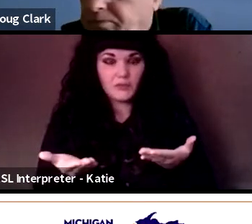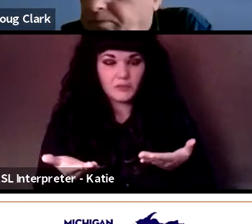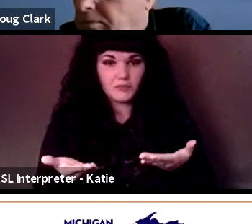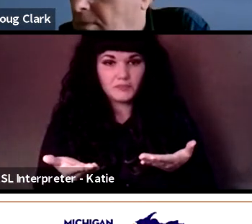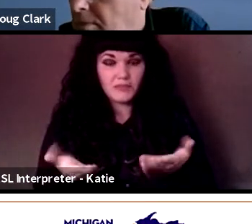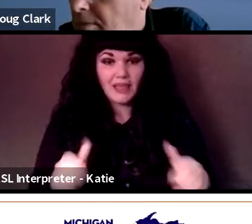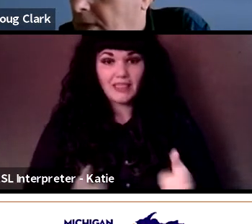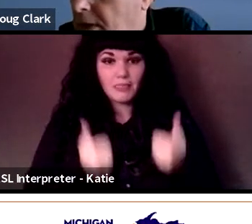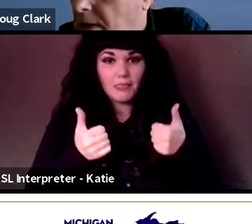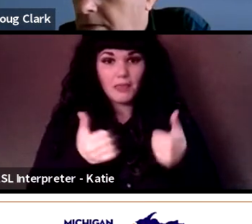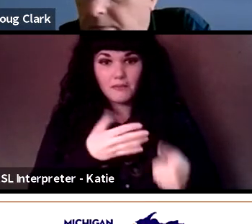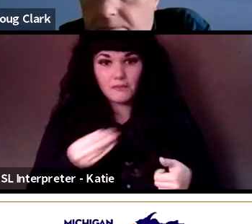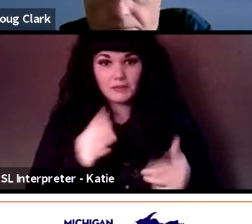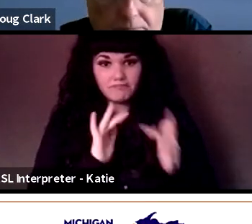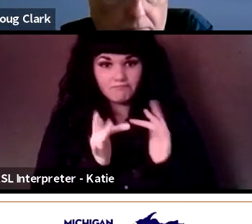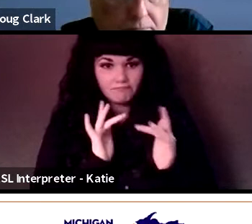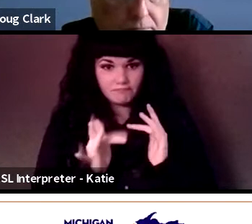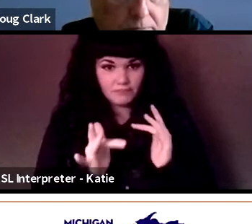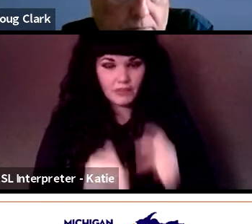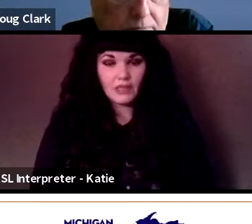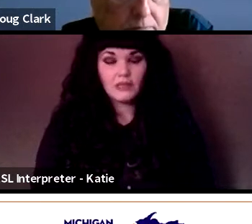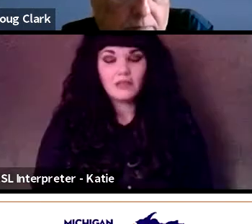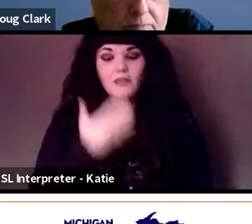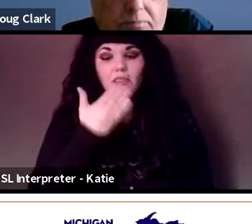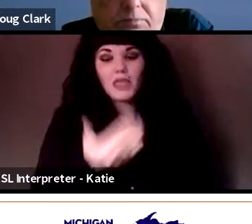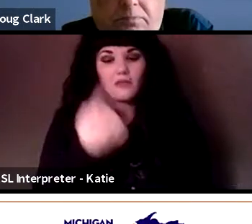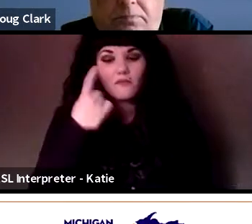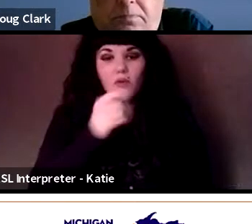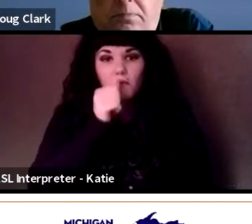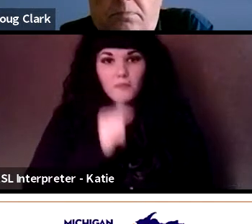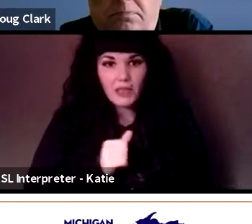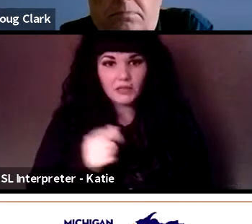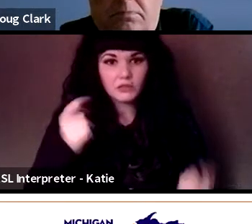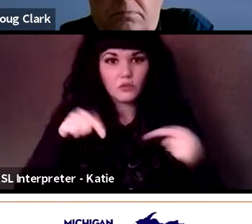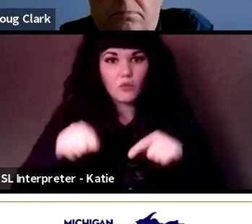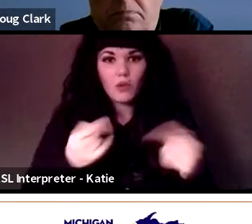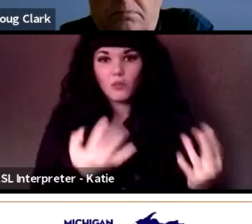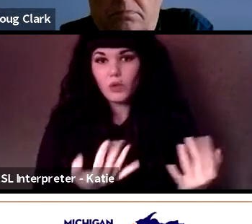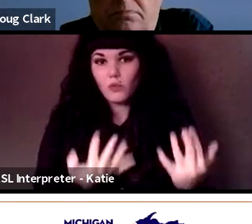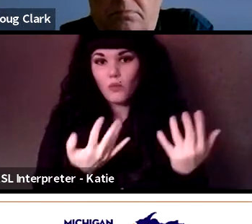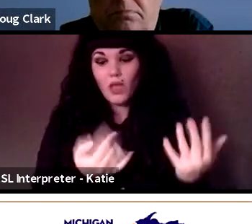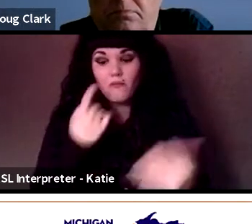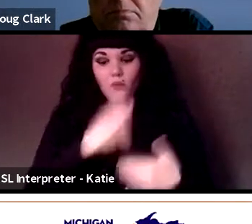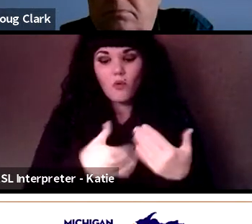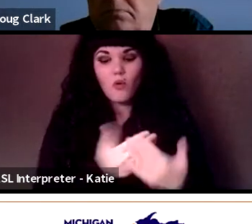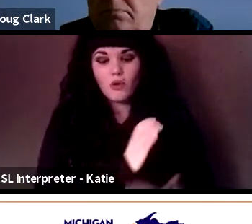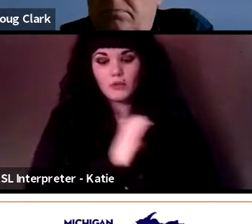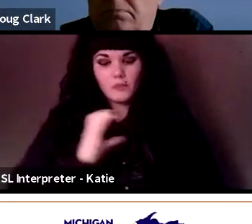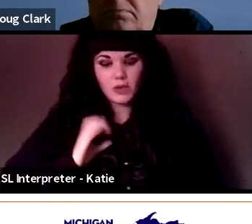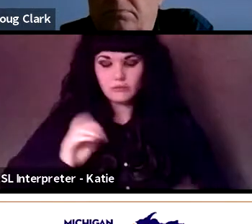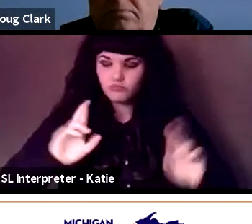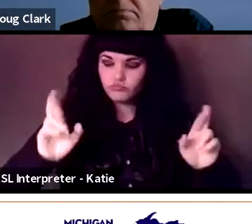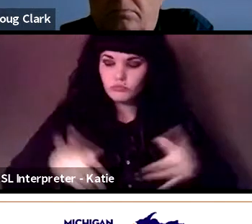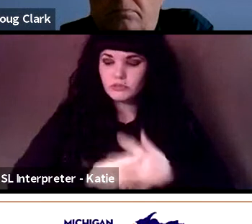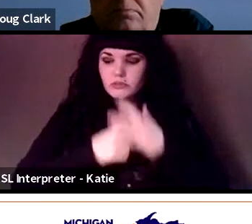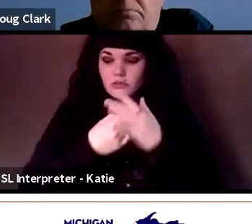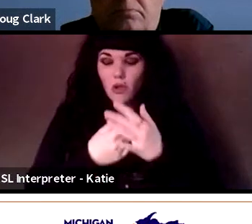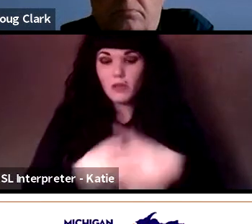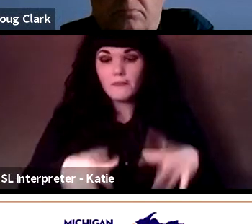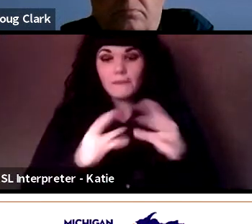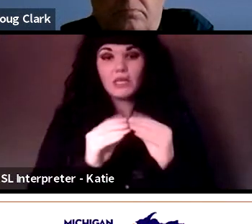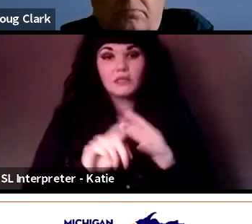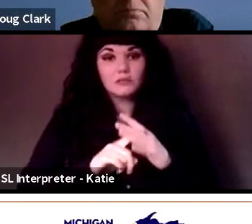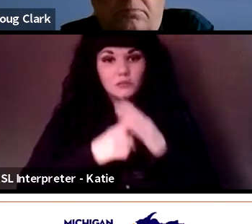your patience as we waited for all commissioners to be present and get adjusted. As chair of the commission, I call this meeting of the